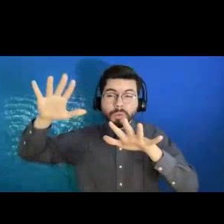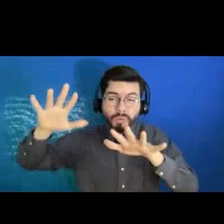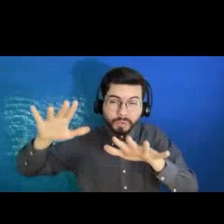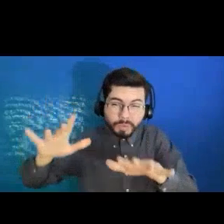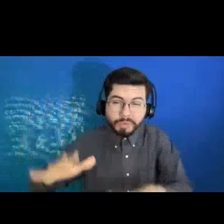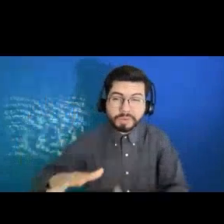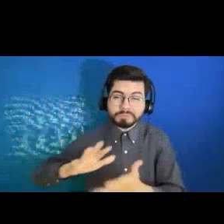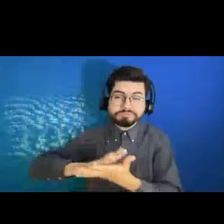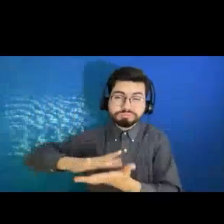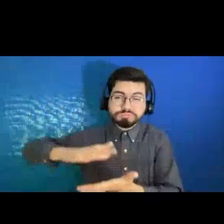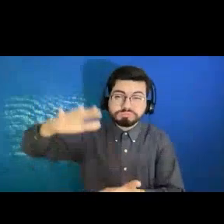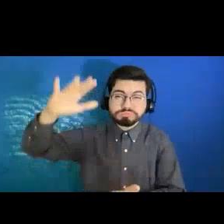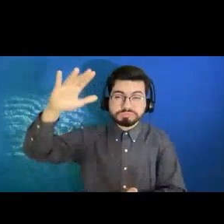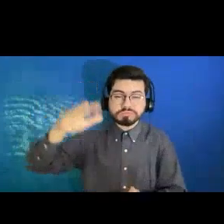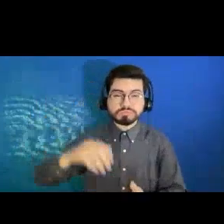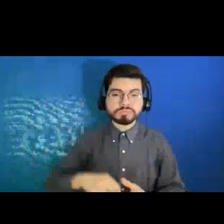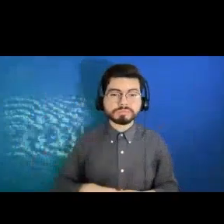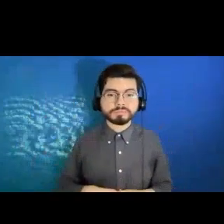Obviously, big challenge.